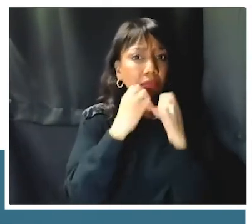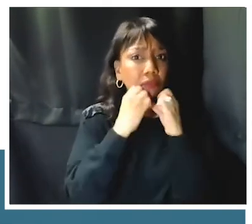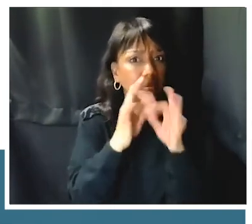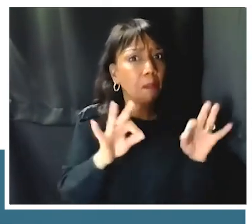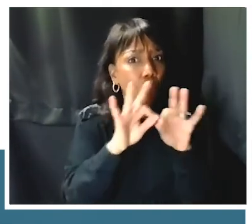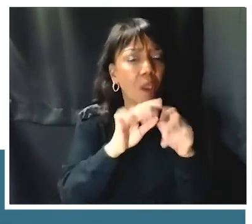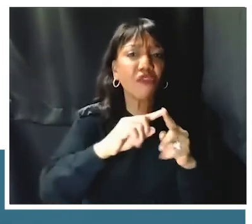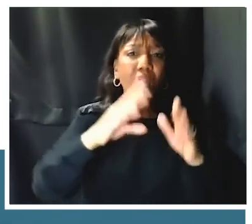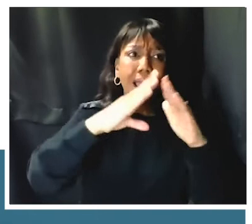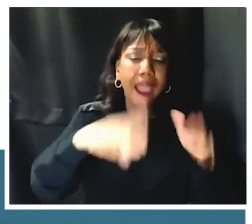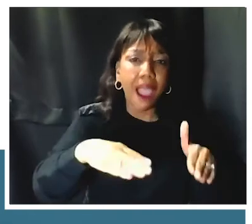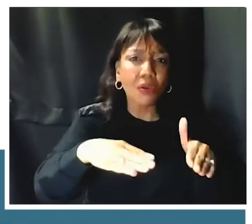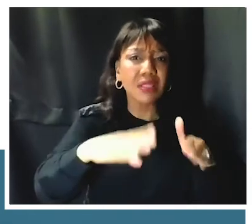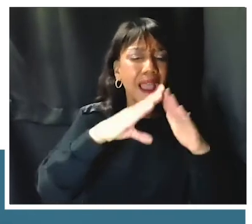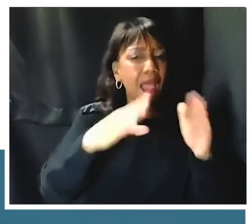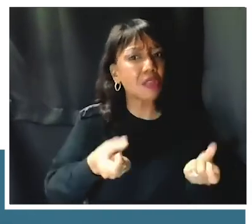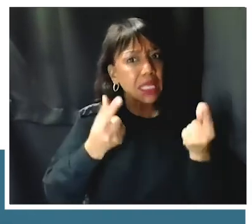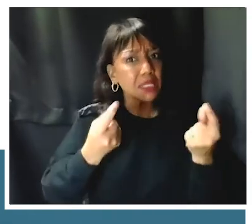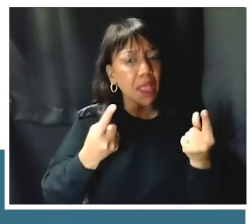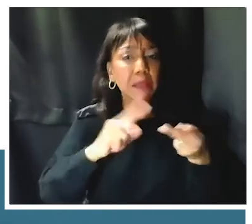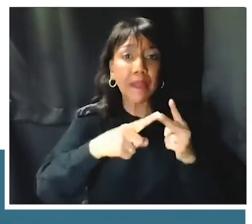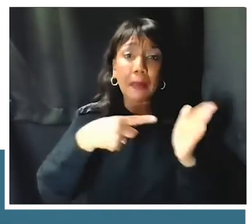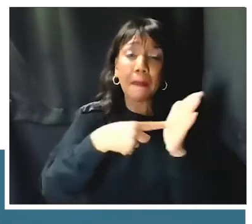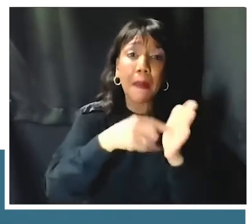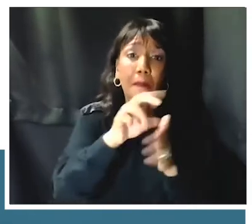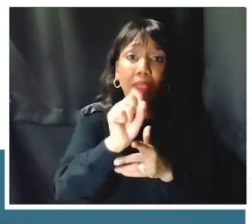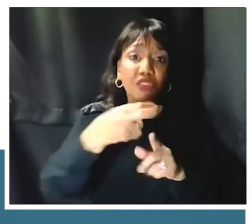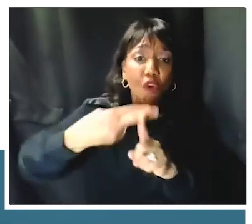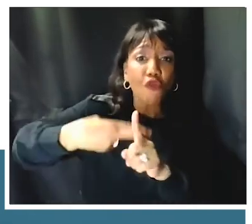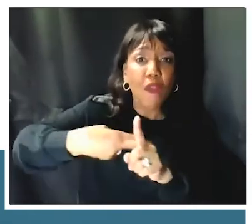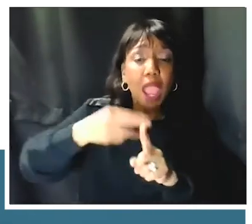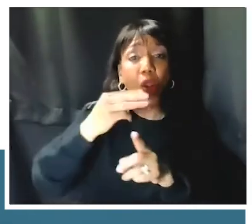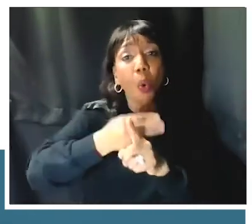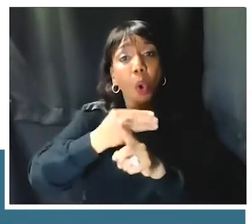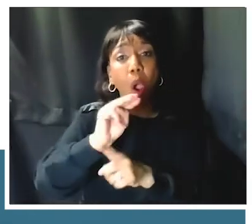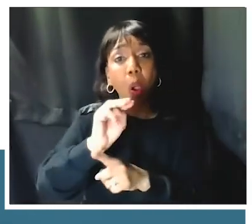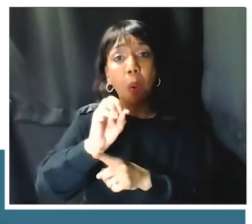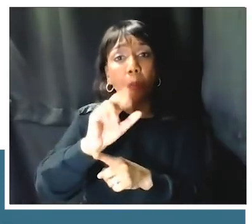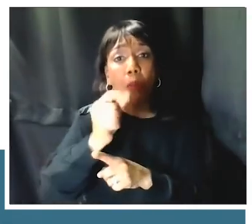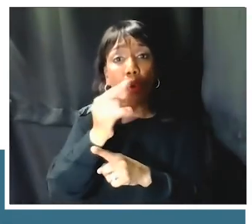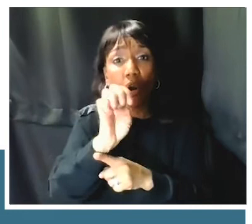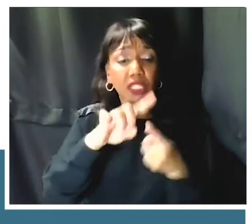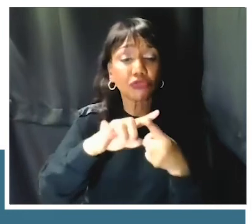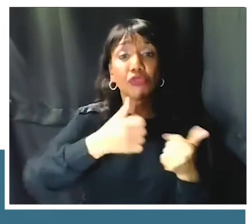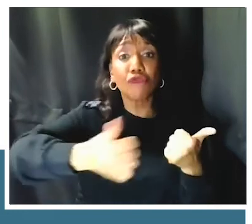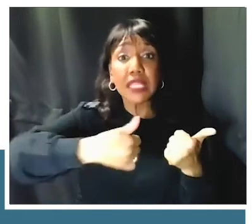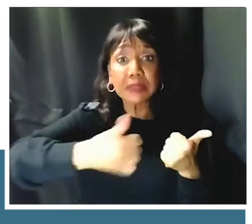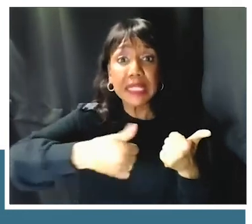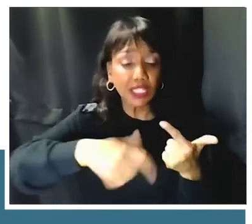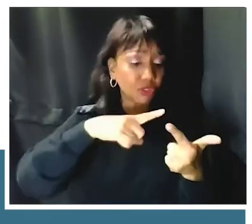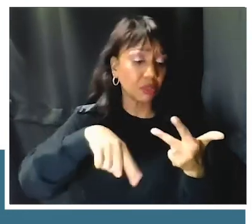are housing. Housing expenses include bills like rent or mortgage.